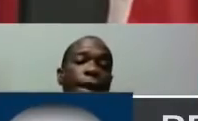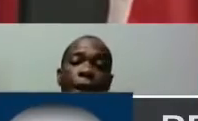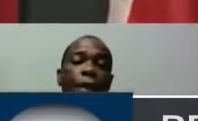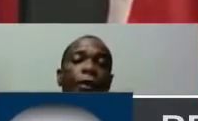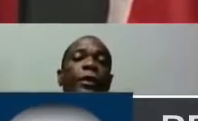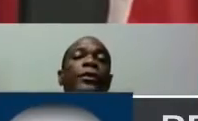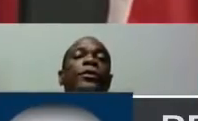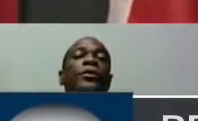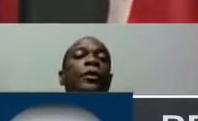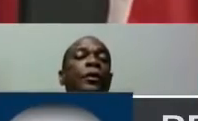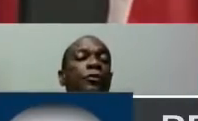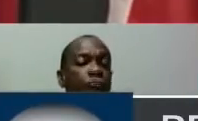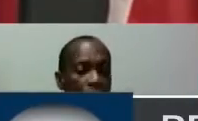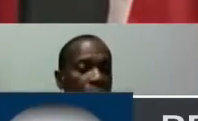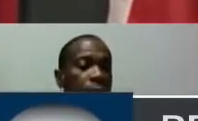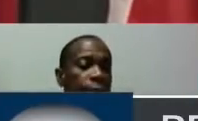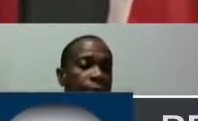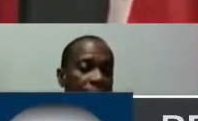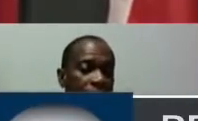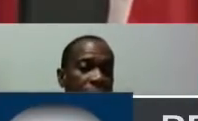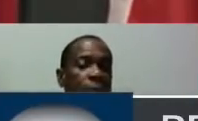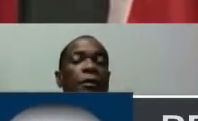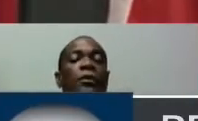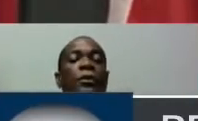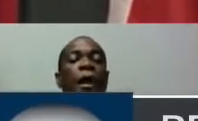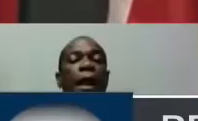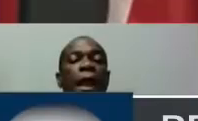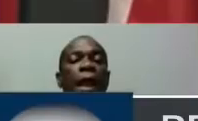And that means, what do we do?